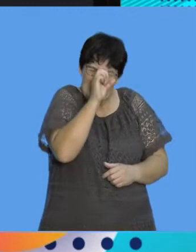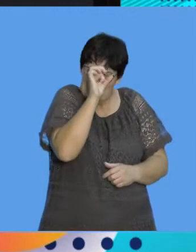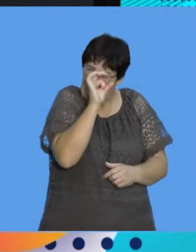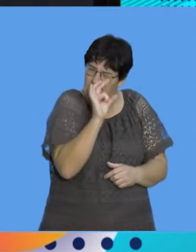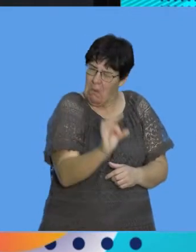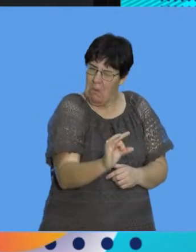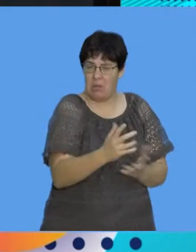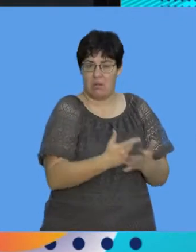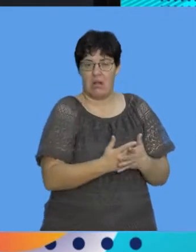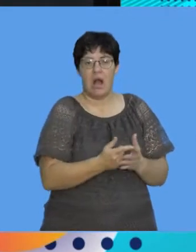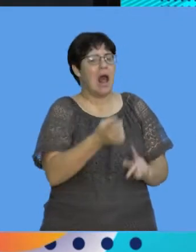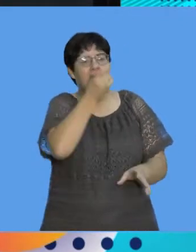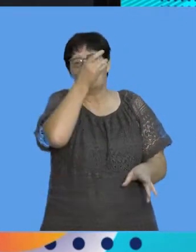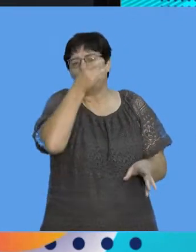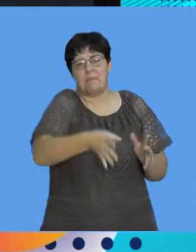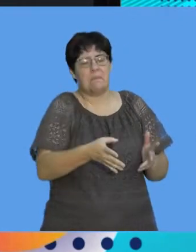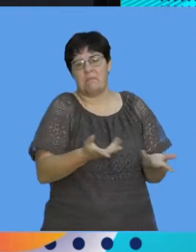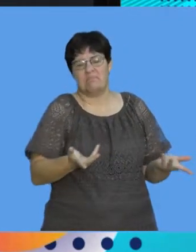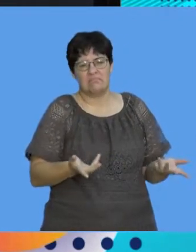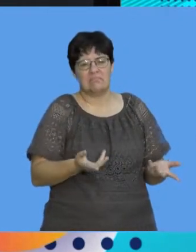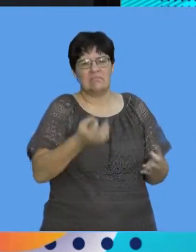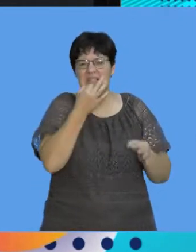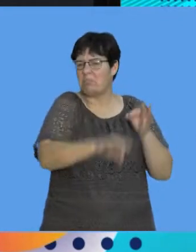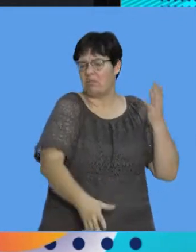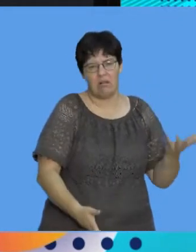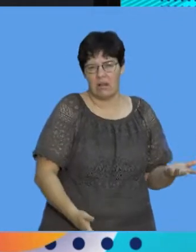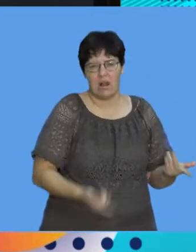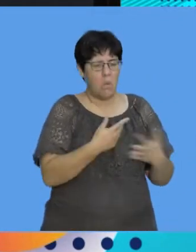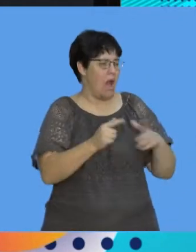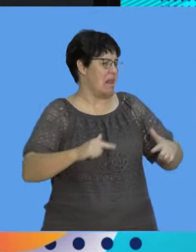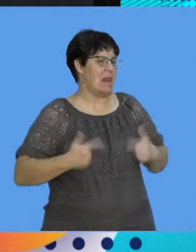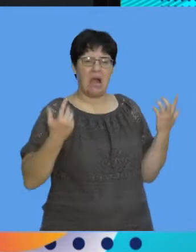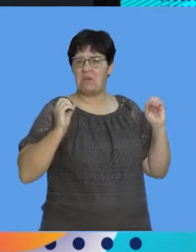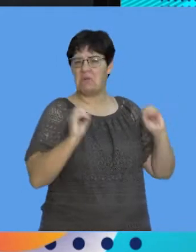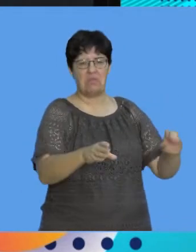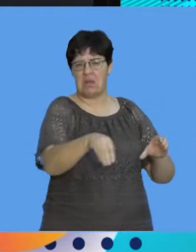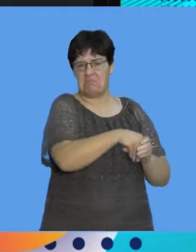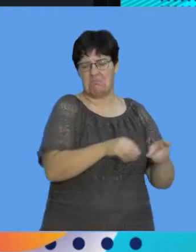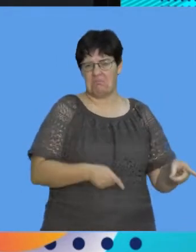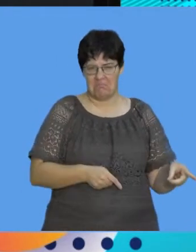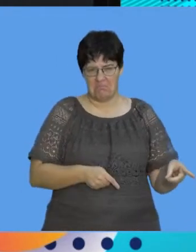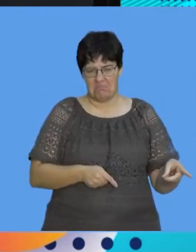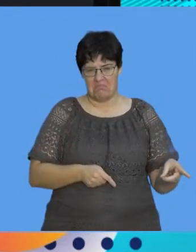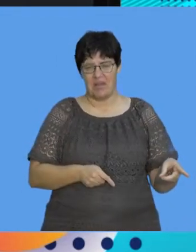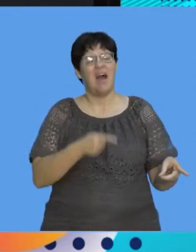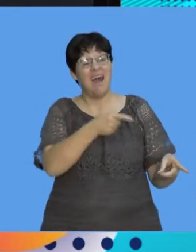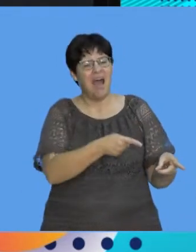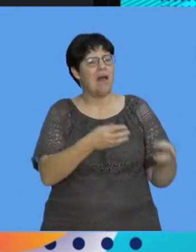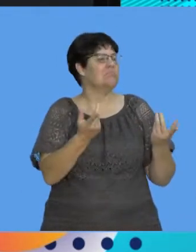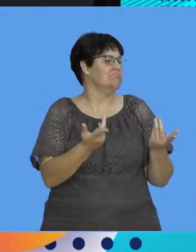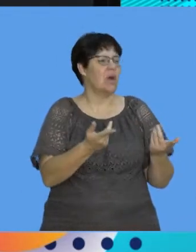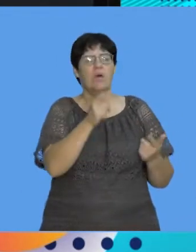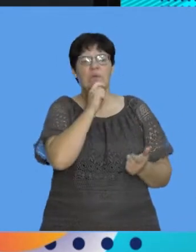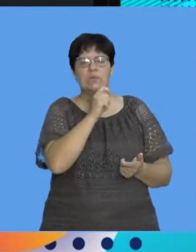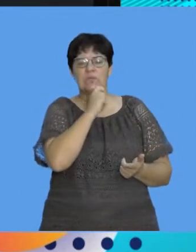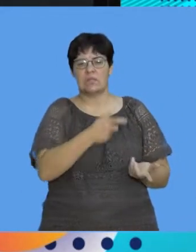very, very simple, they're called it's non-living, all right? And it's those kind of things that we usually use